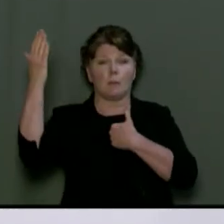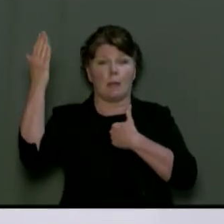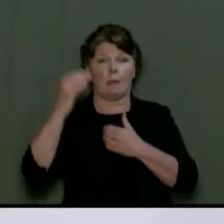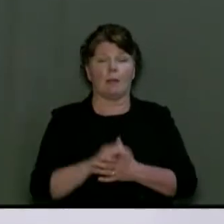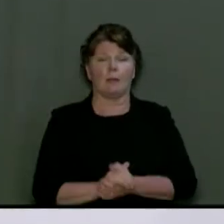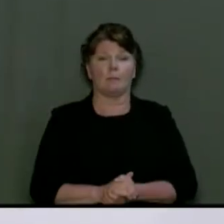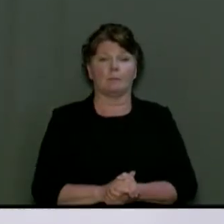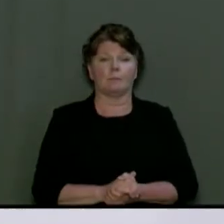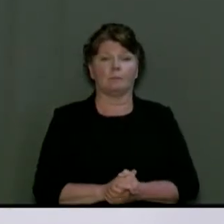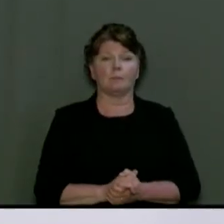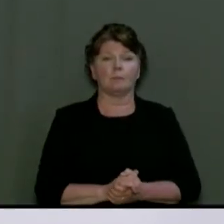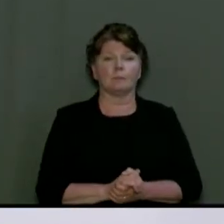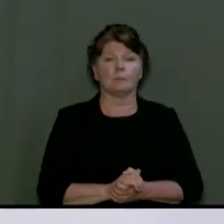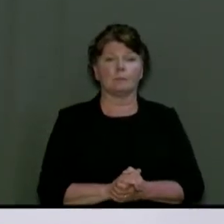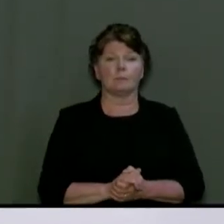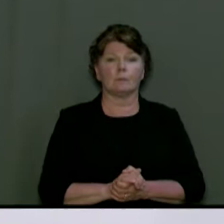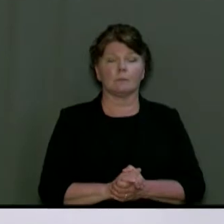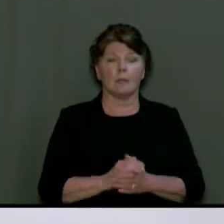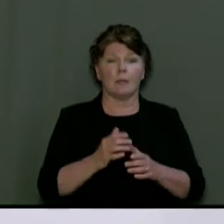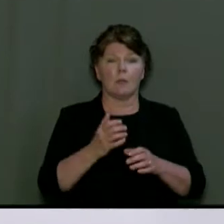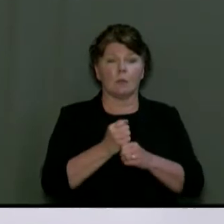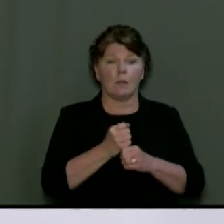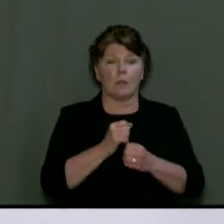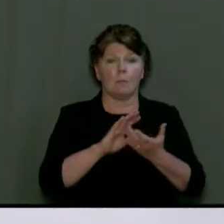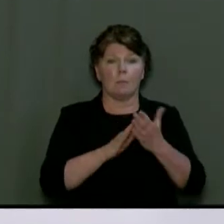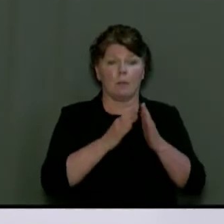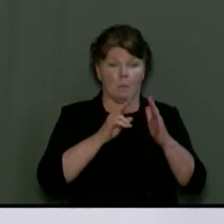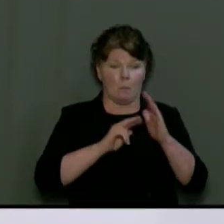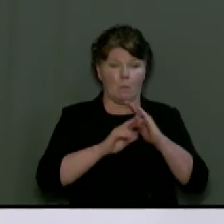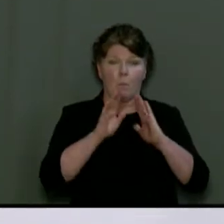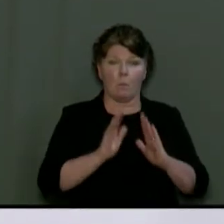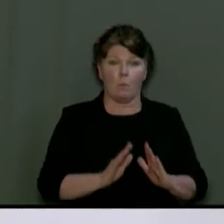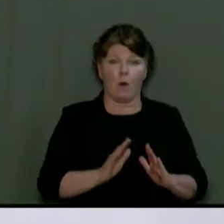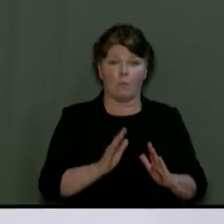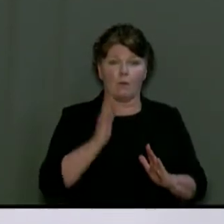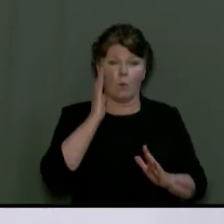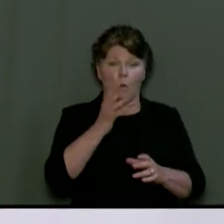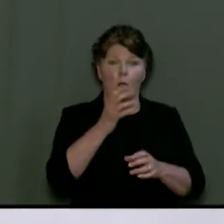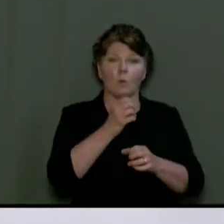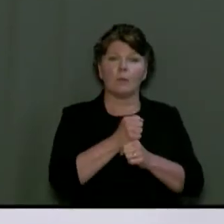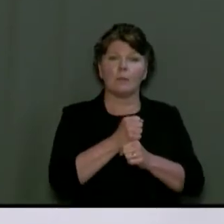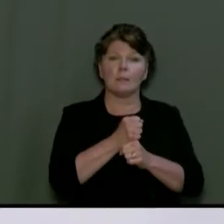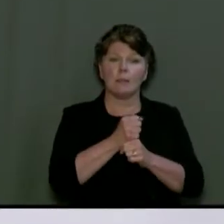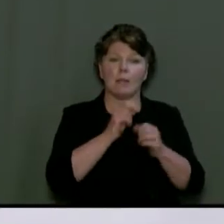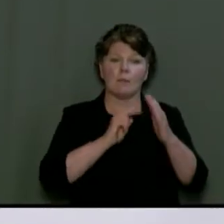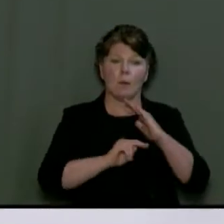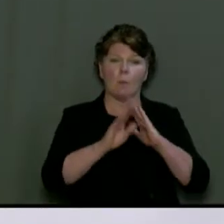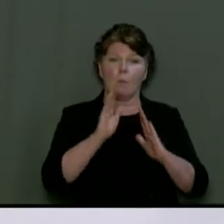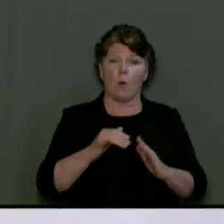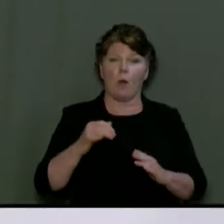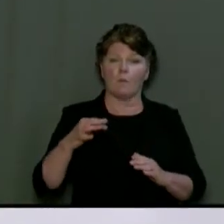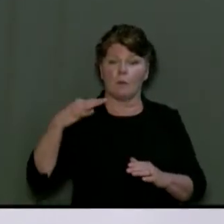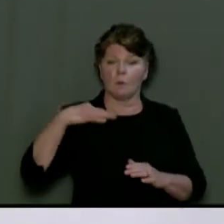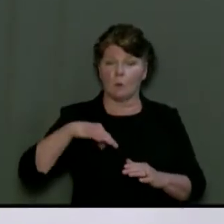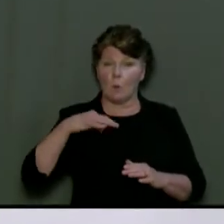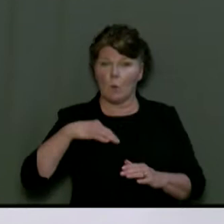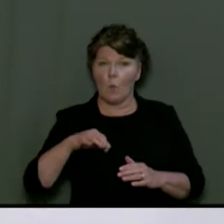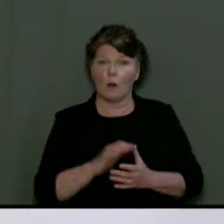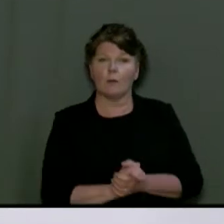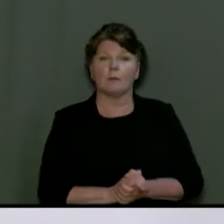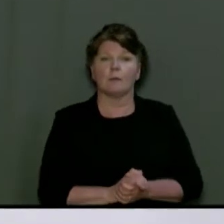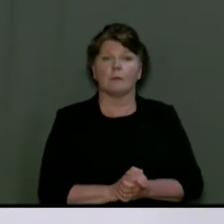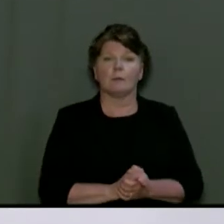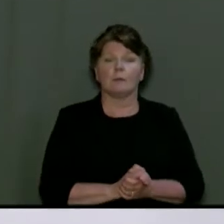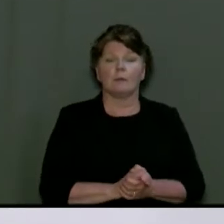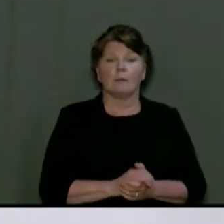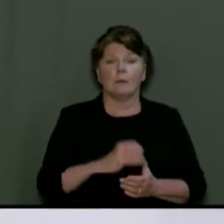The one who receives a prophet because he is a prophet will receive a prophet's reward. And the one